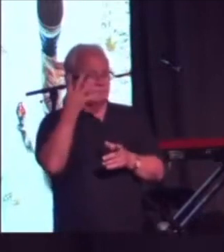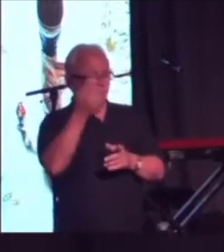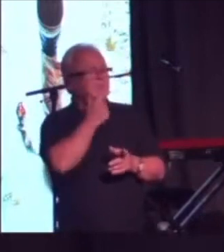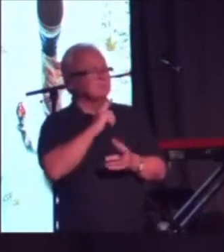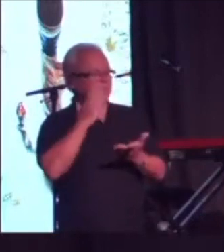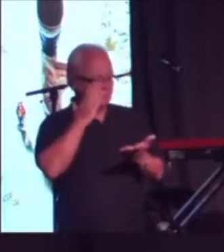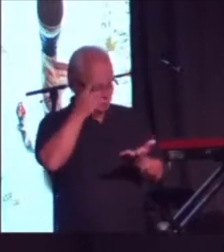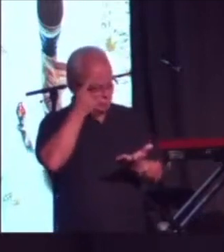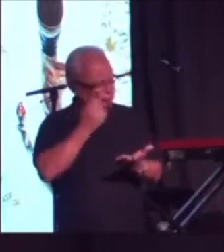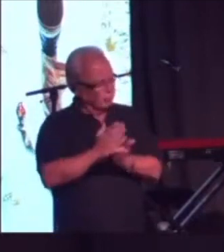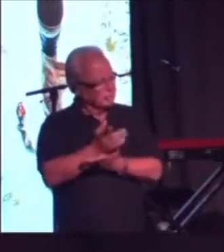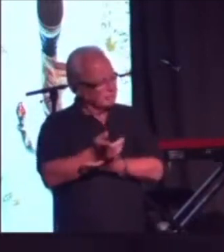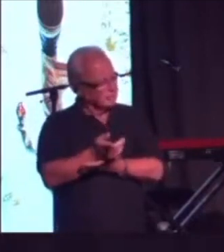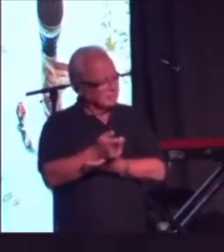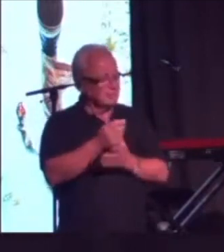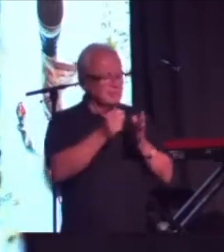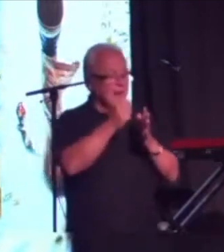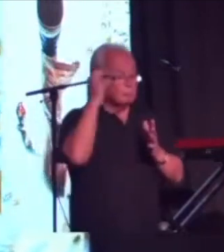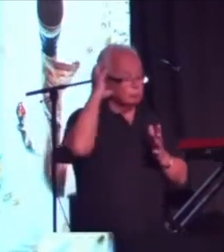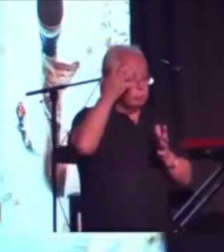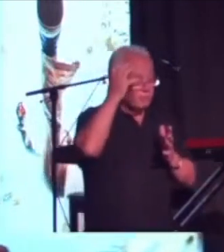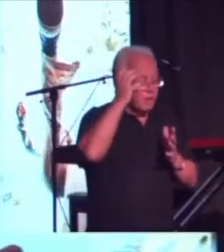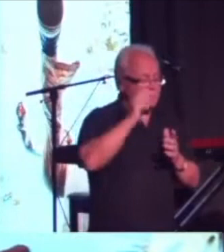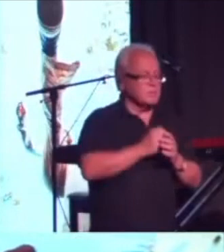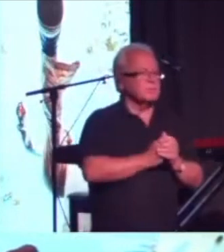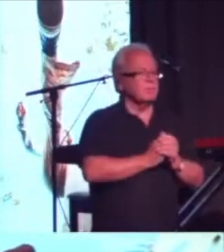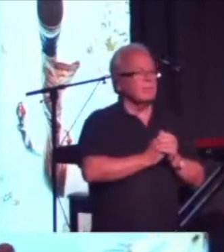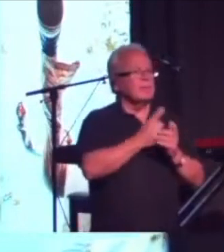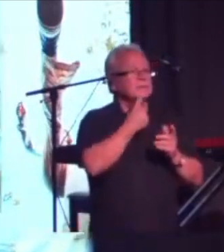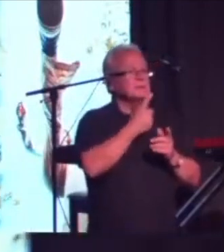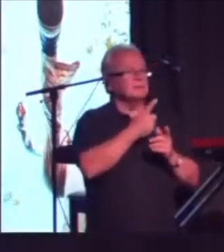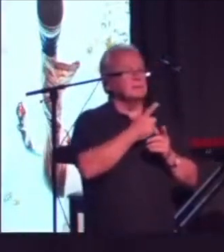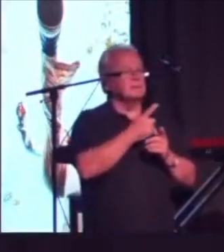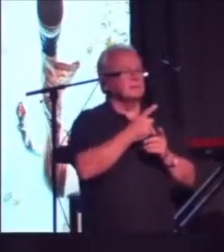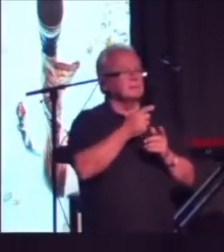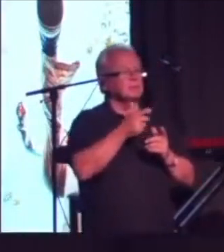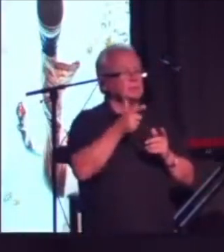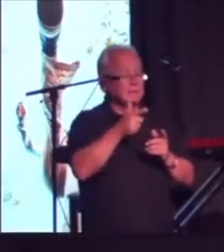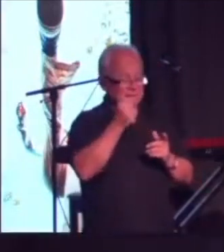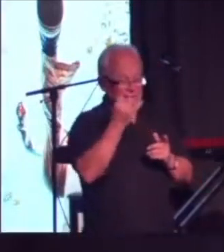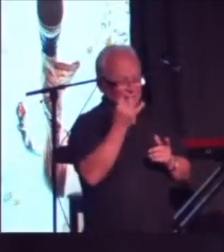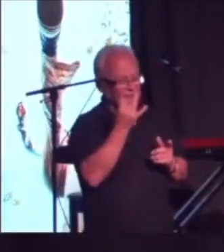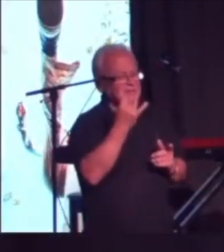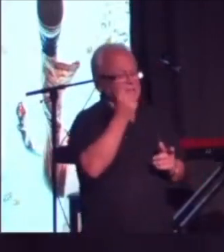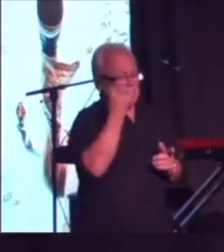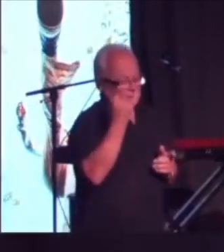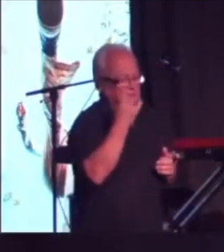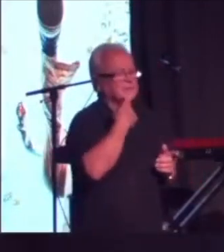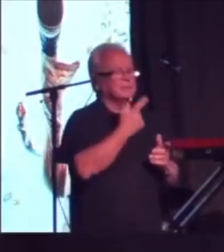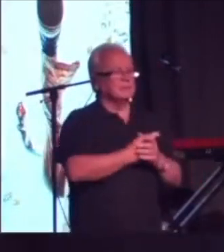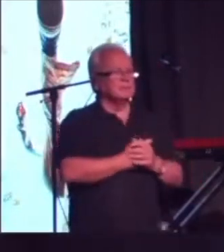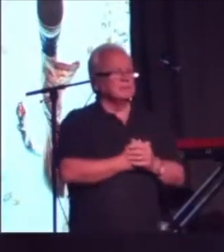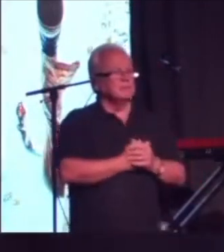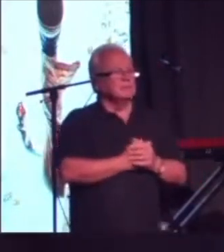Proverbs 27:6. Wounds from a friend can be trusted, but the enemy multiplies kisses. So you might think that that reads the